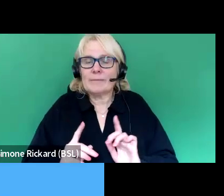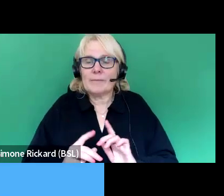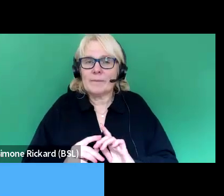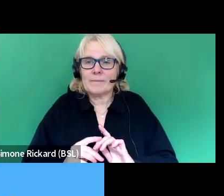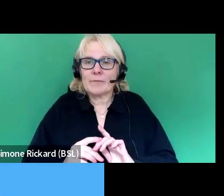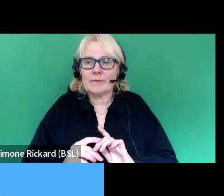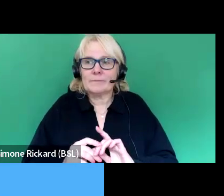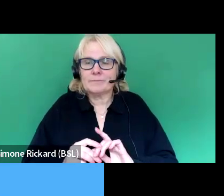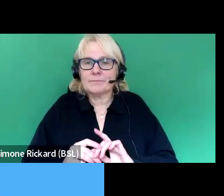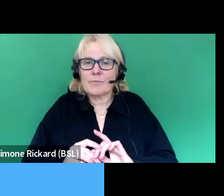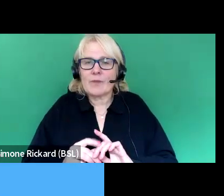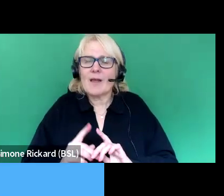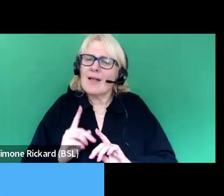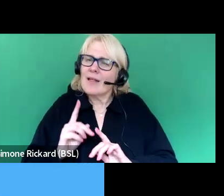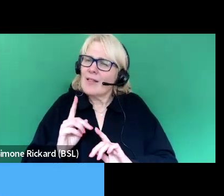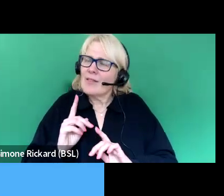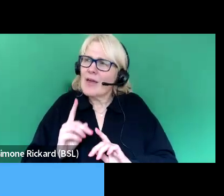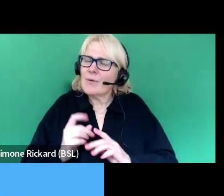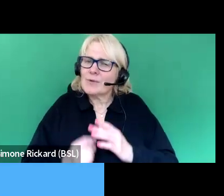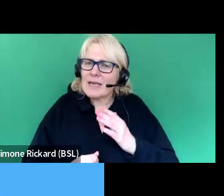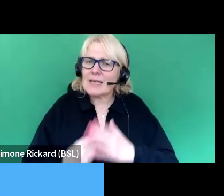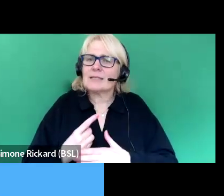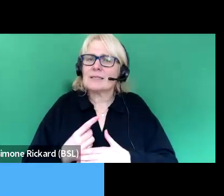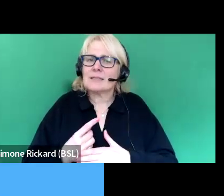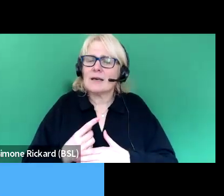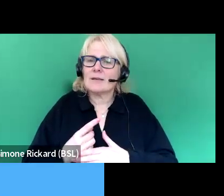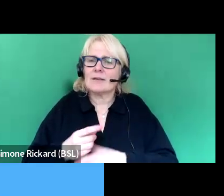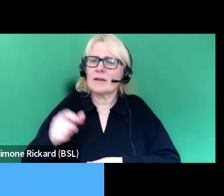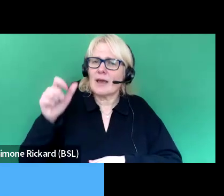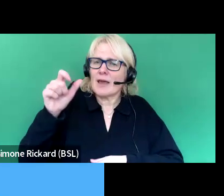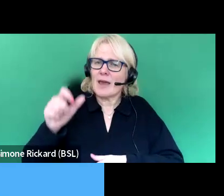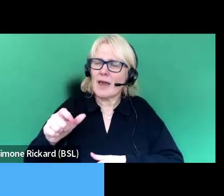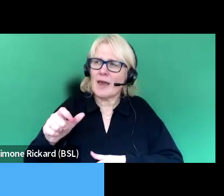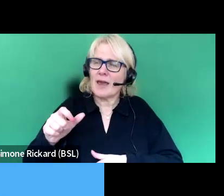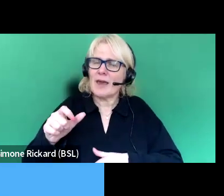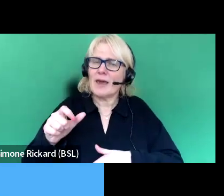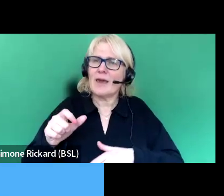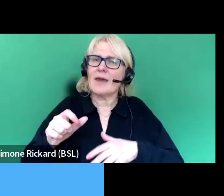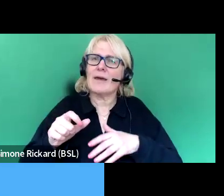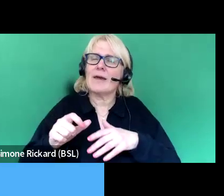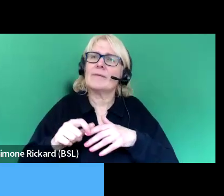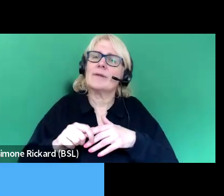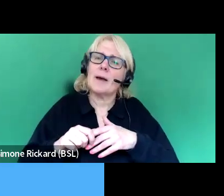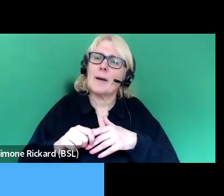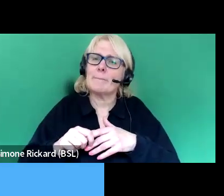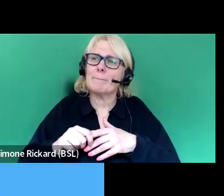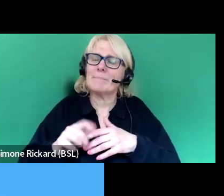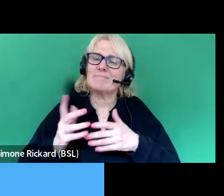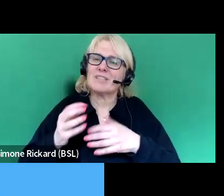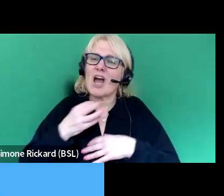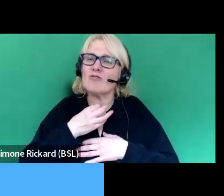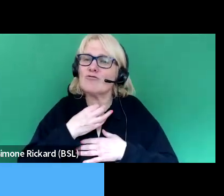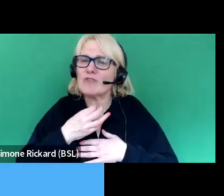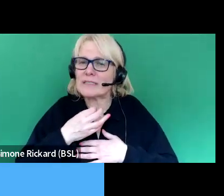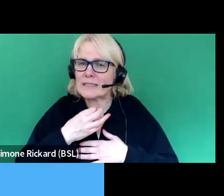There was an incident where he had kind of put himself at a safety risk,